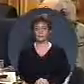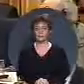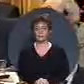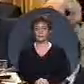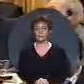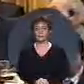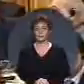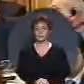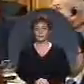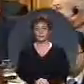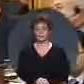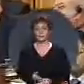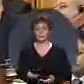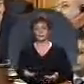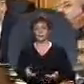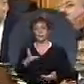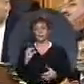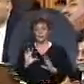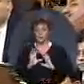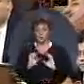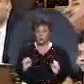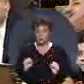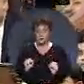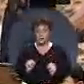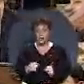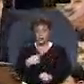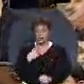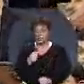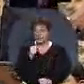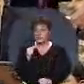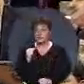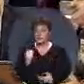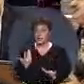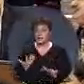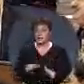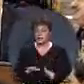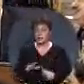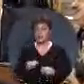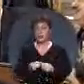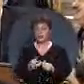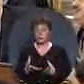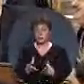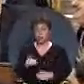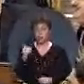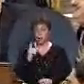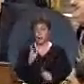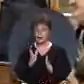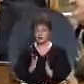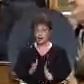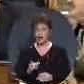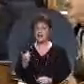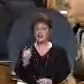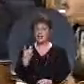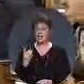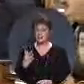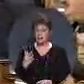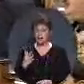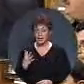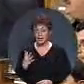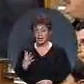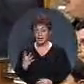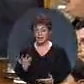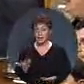Minister of Health. Mr. Speaker, yesterday I said that many